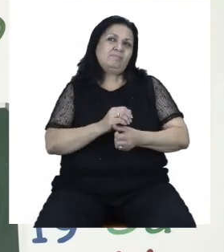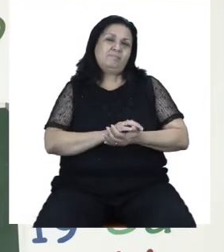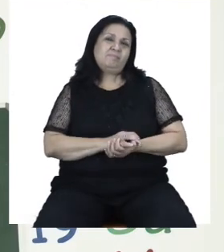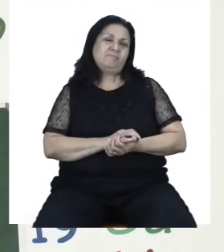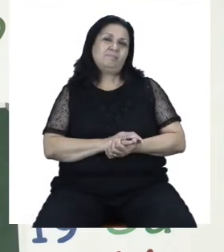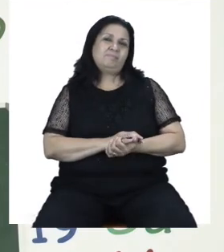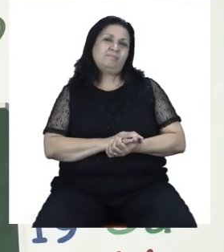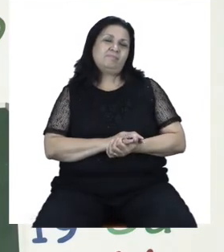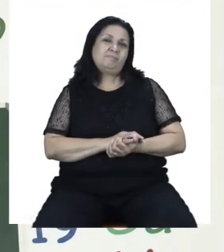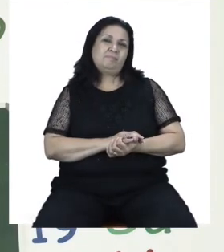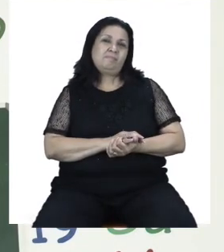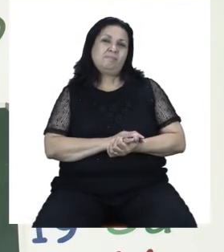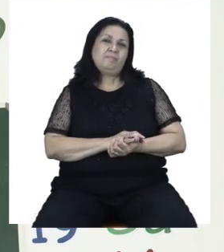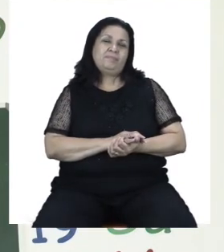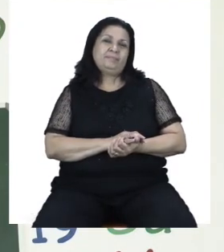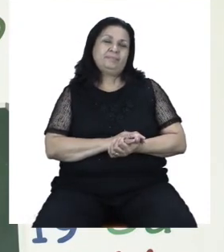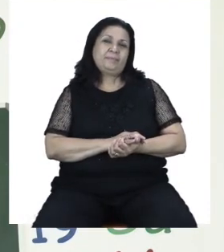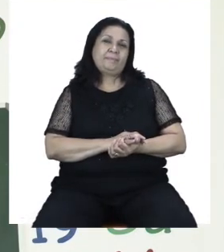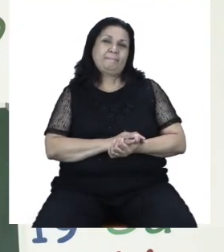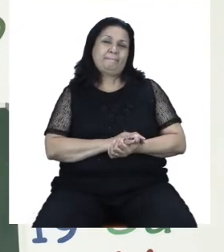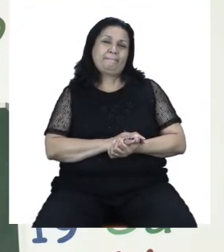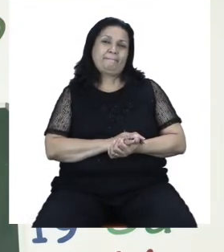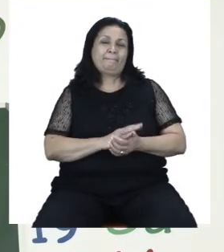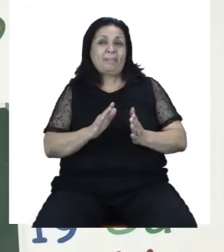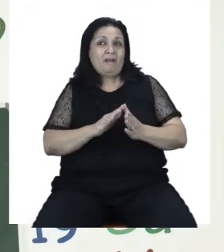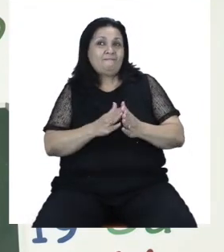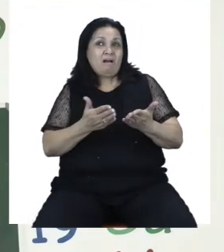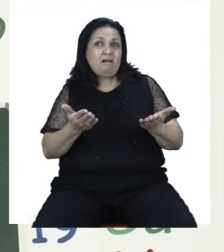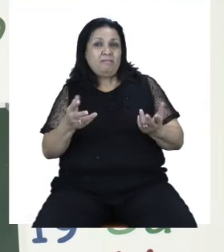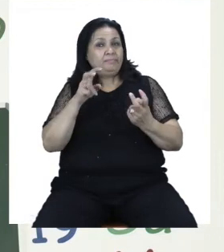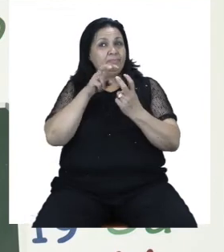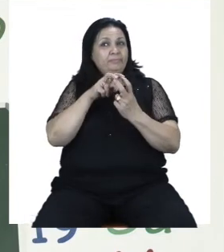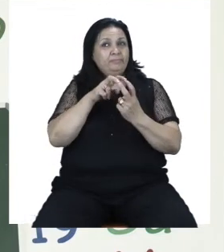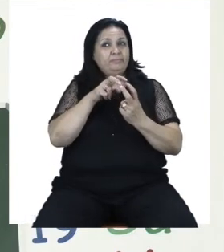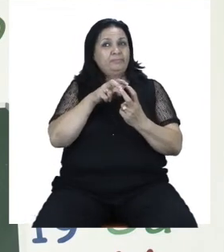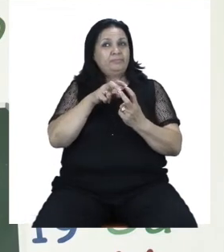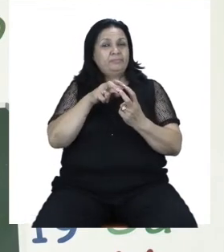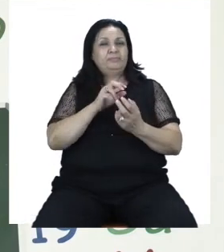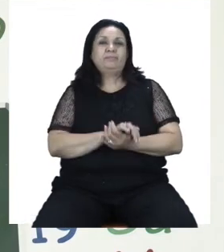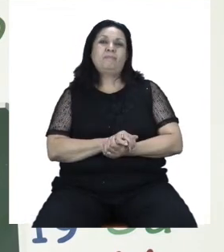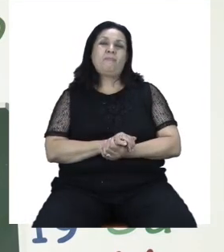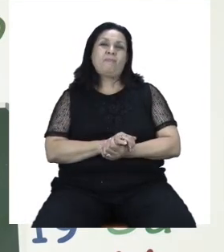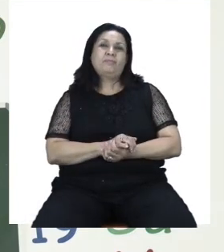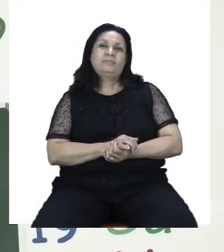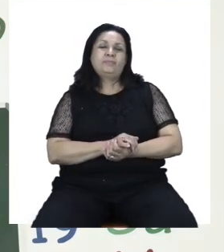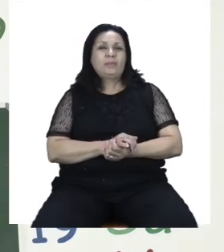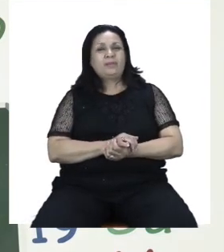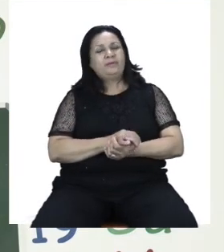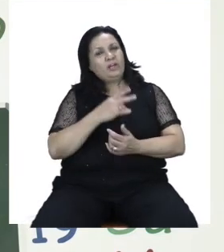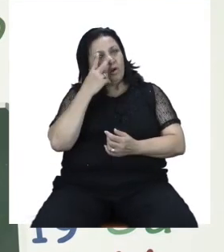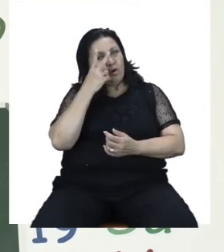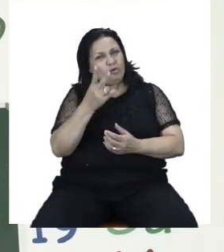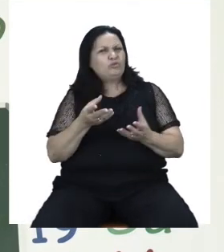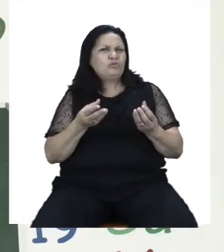red. And then I have here a file. Now the file, it looks soft